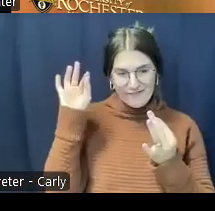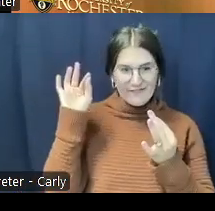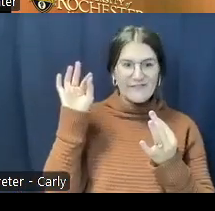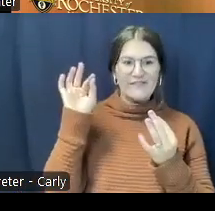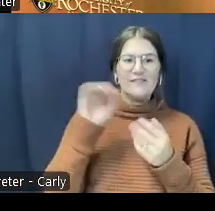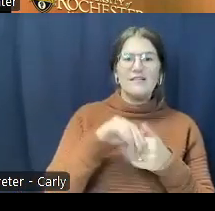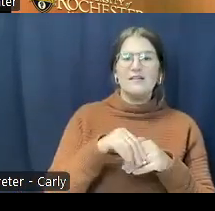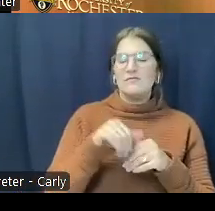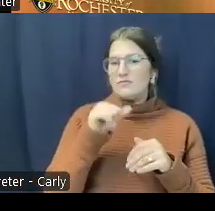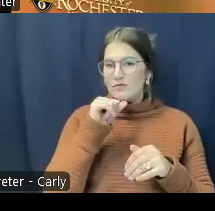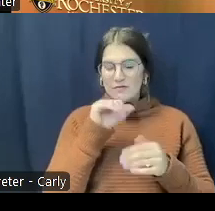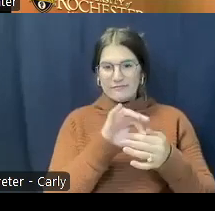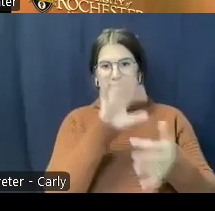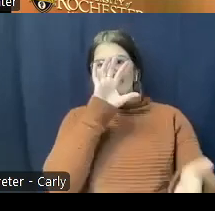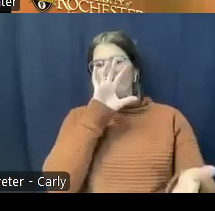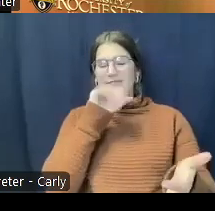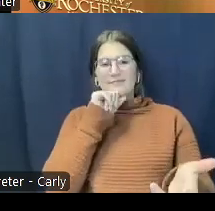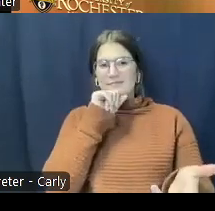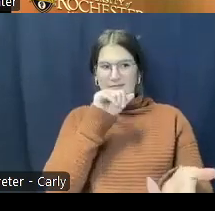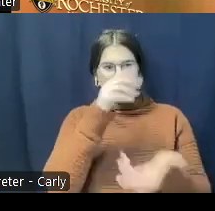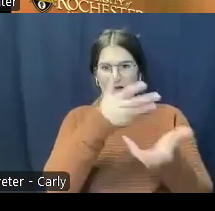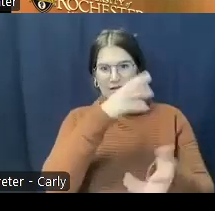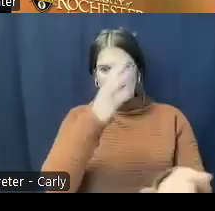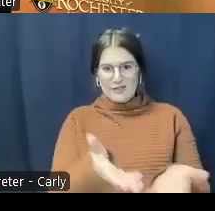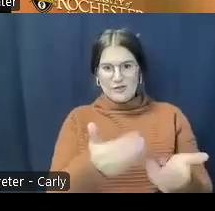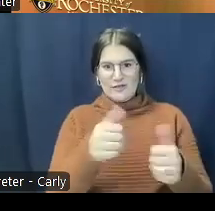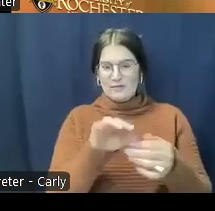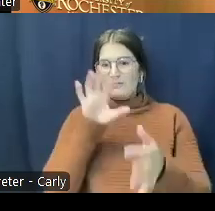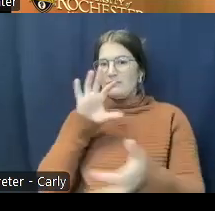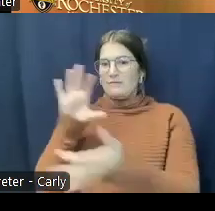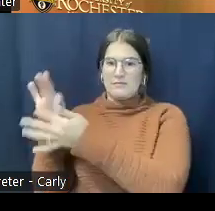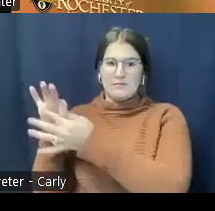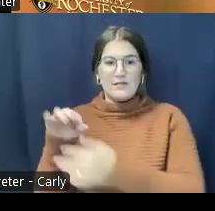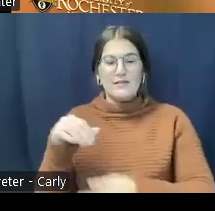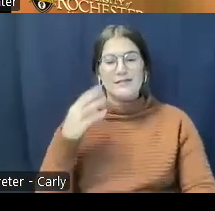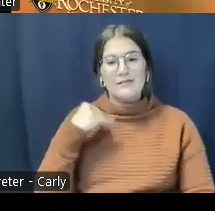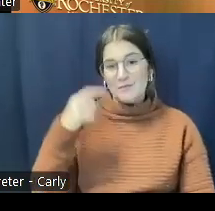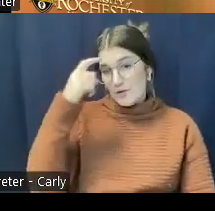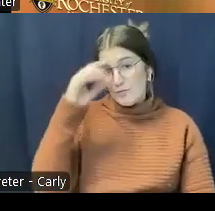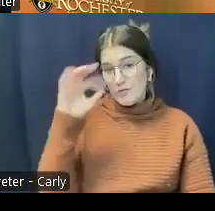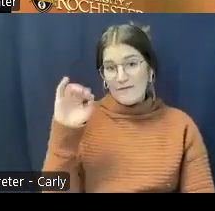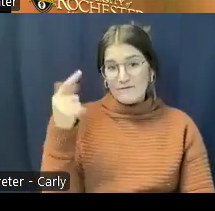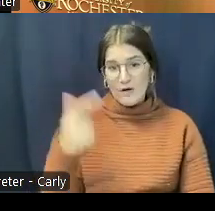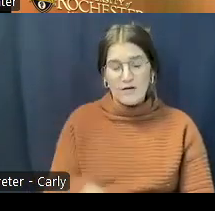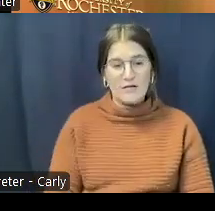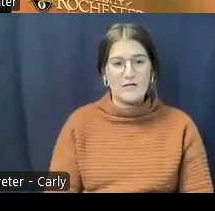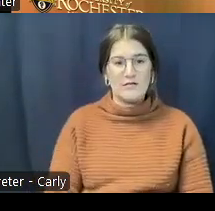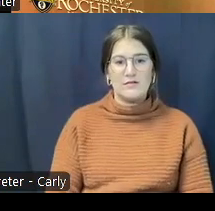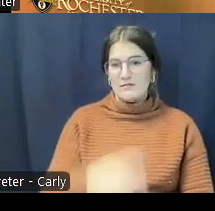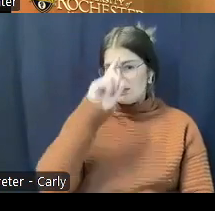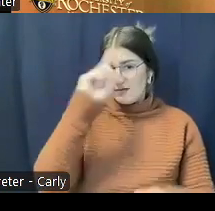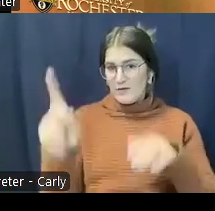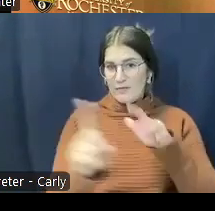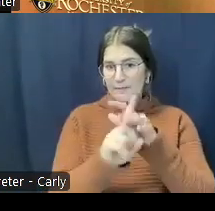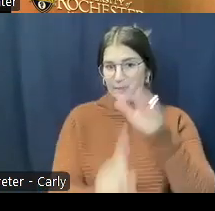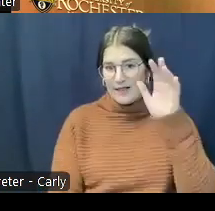not present any longer. You can experience brain fog, you can't focus, your mind goes blank. This